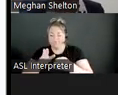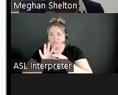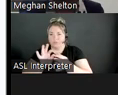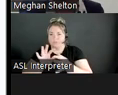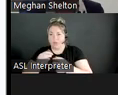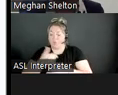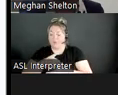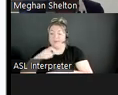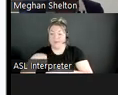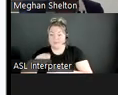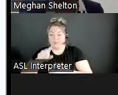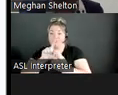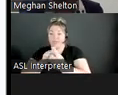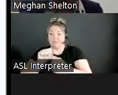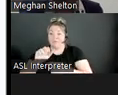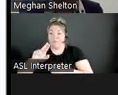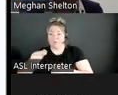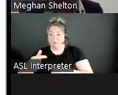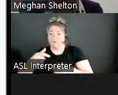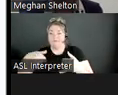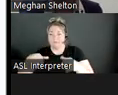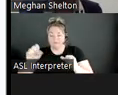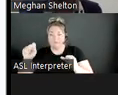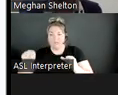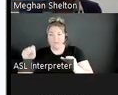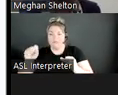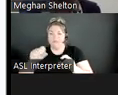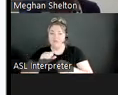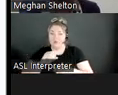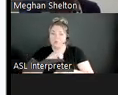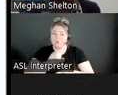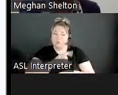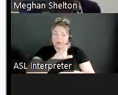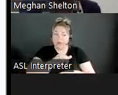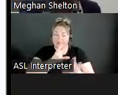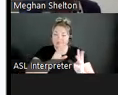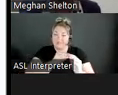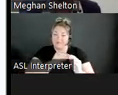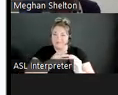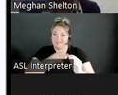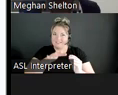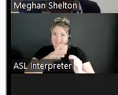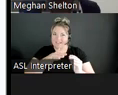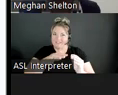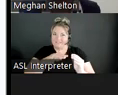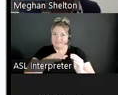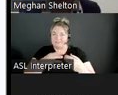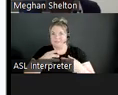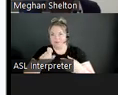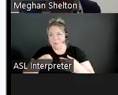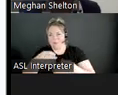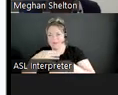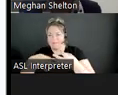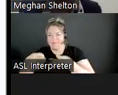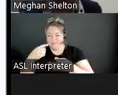in August still. So this July meeting kind of takes place for the August meeting since it's